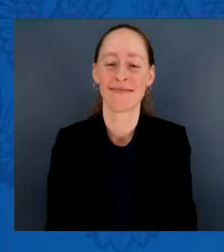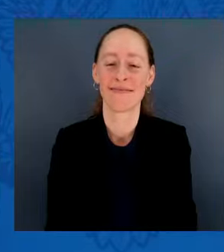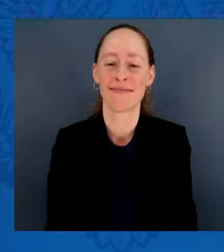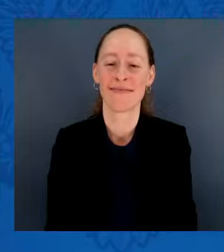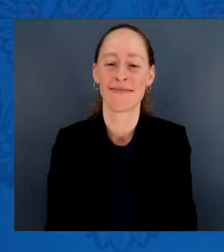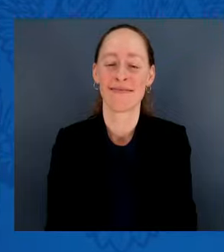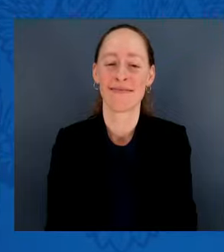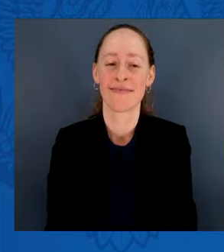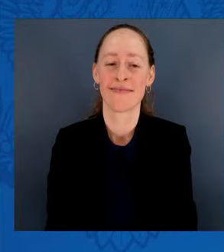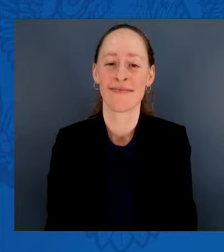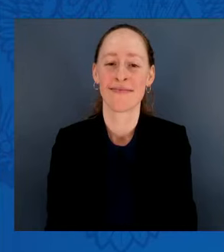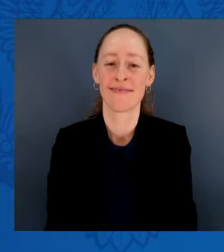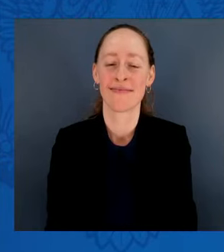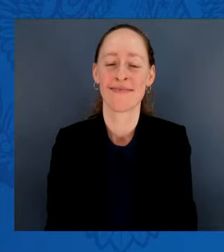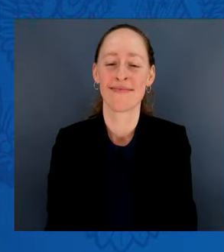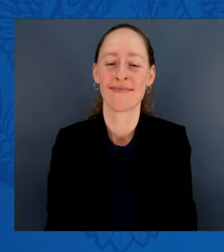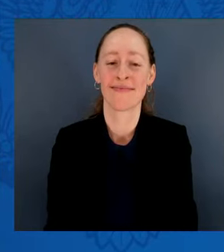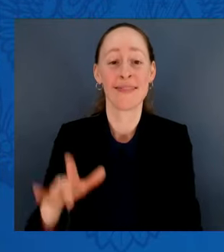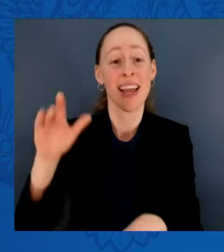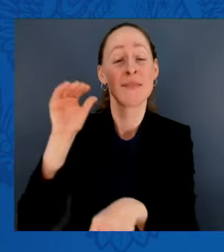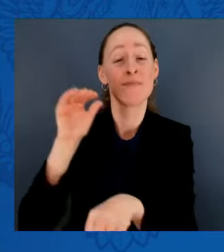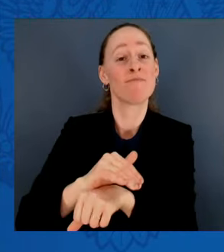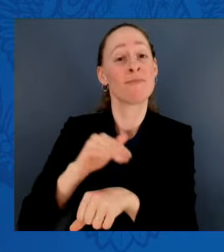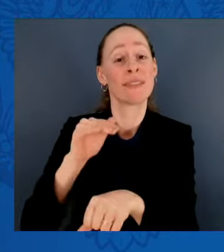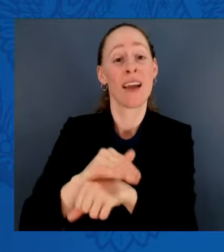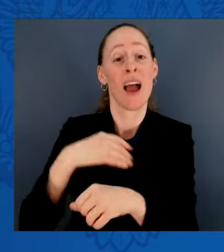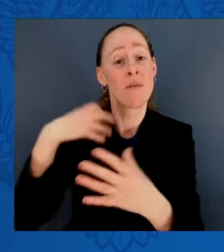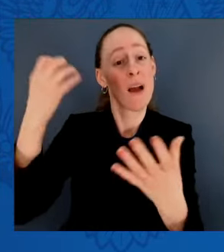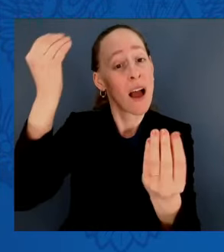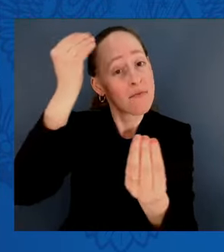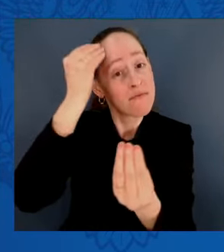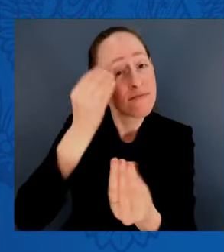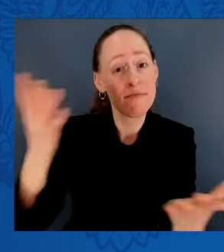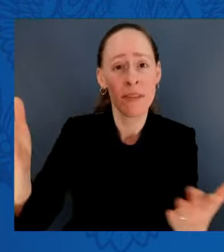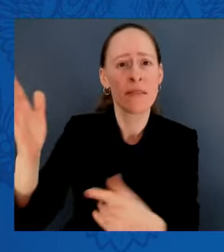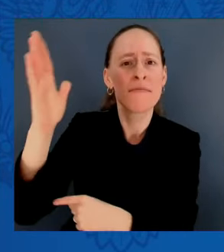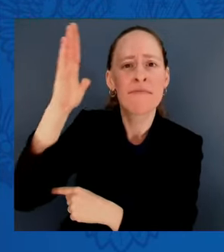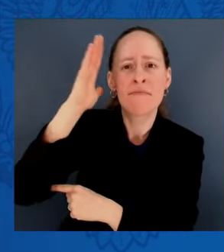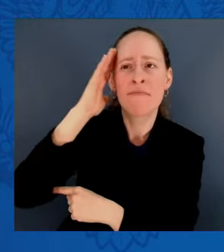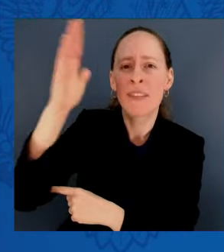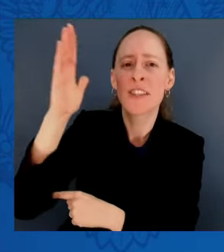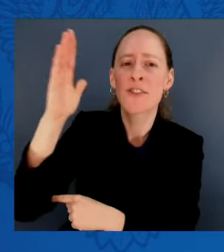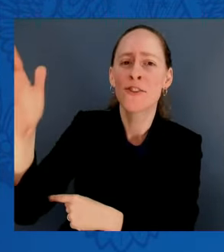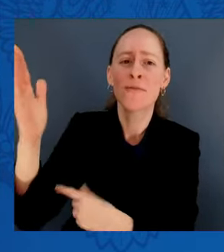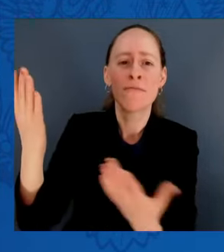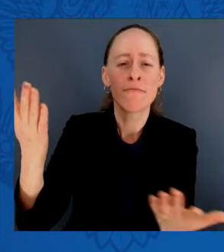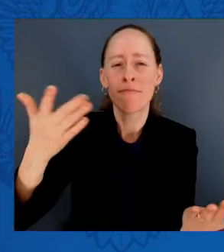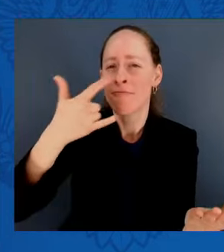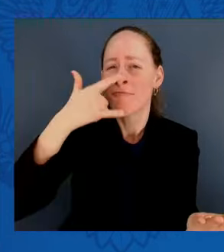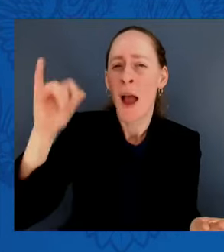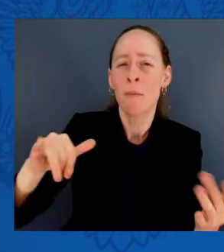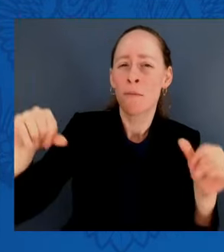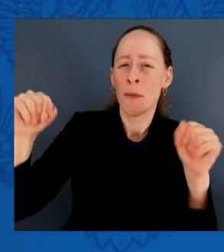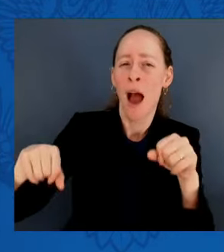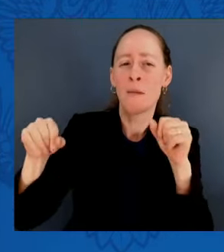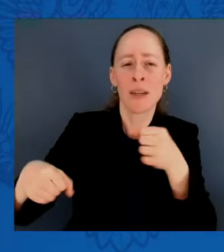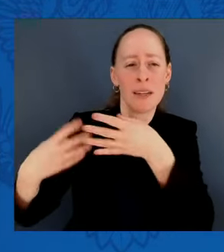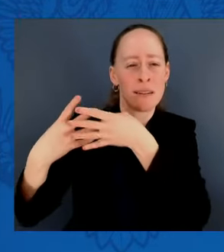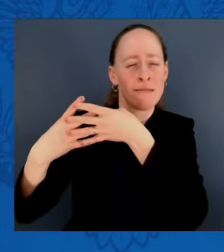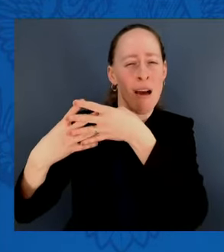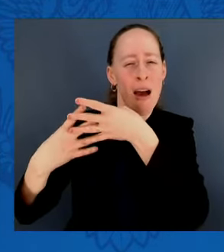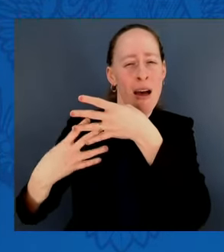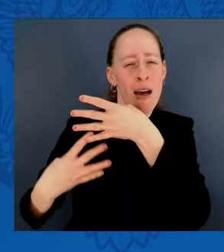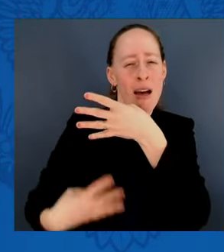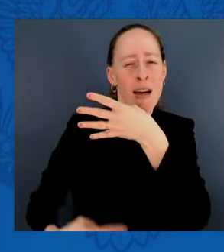Tonight, I want to talk about the future of possibilities that we can build together. A future where the days of